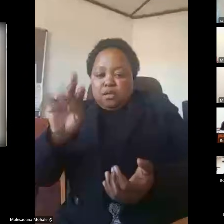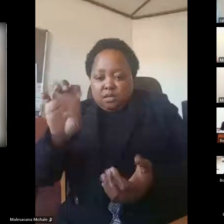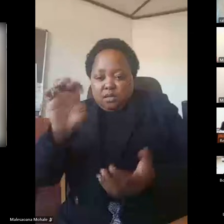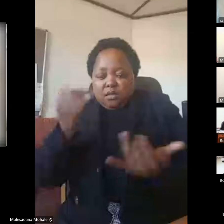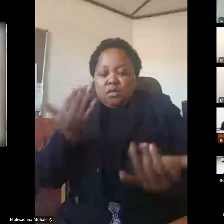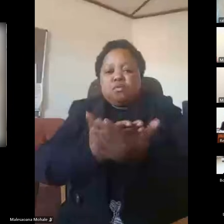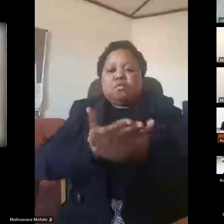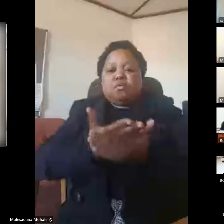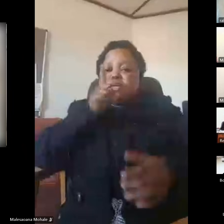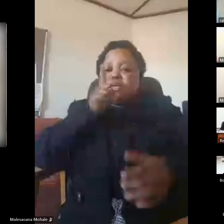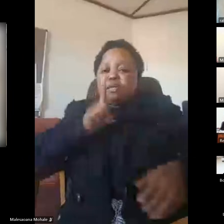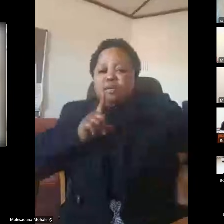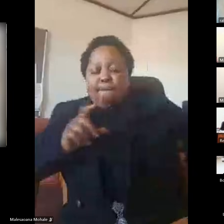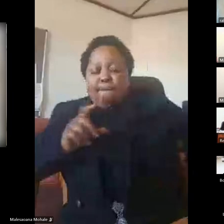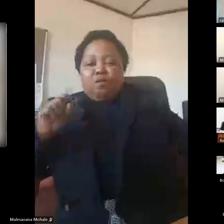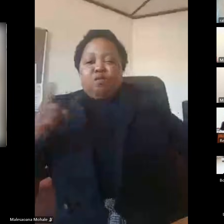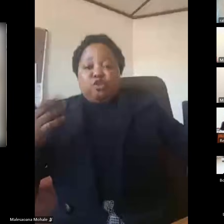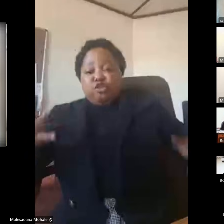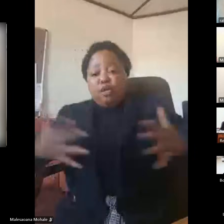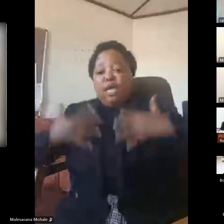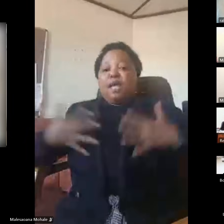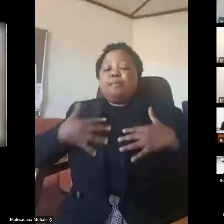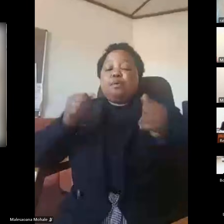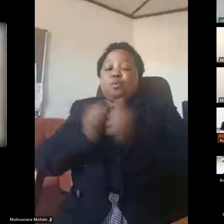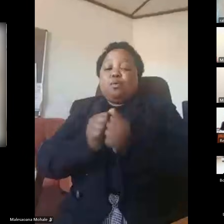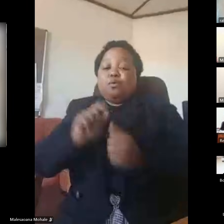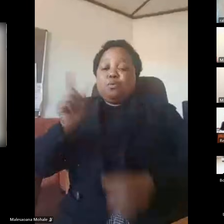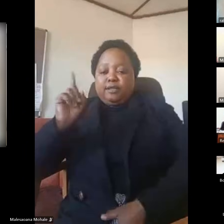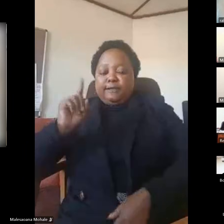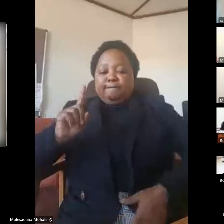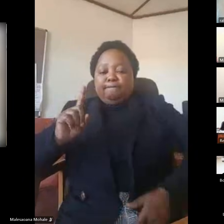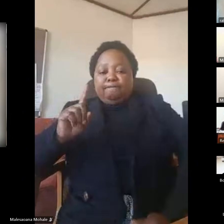are happy with how the group